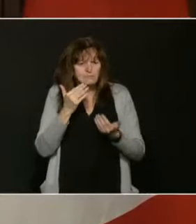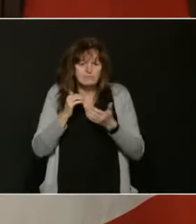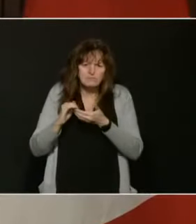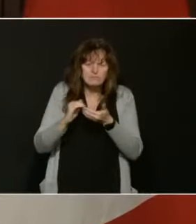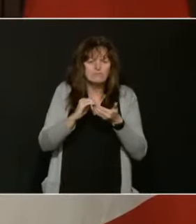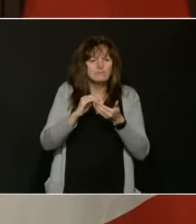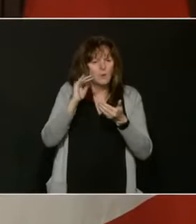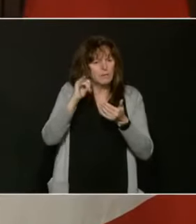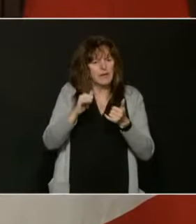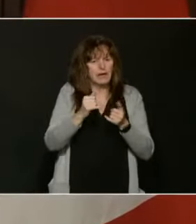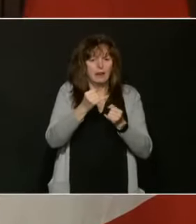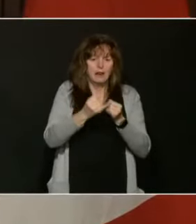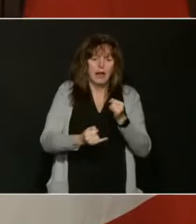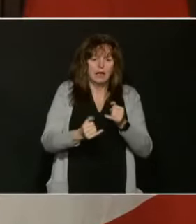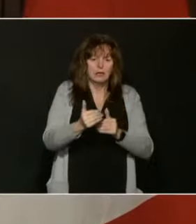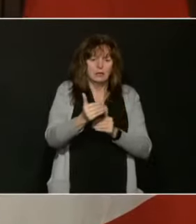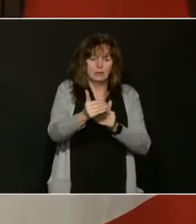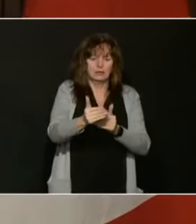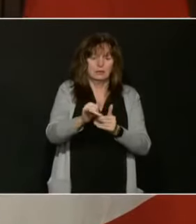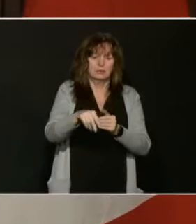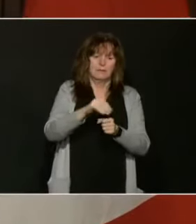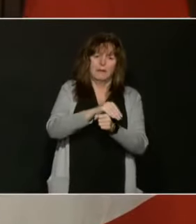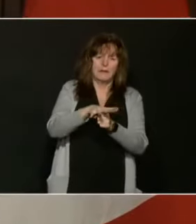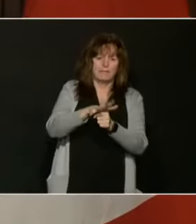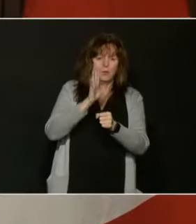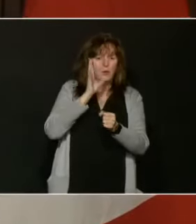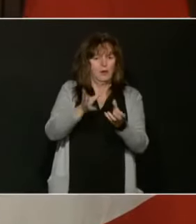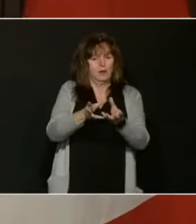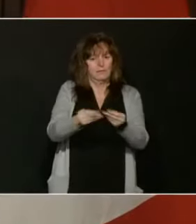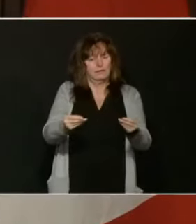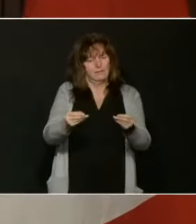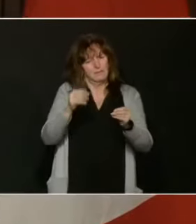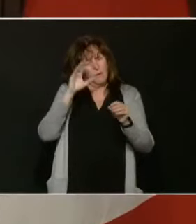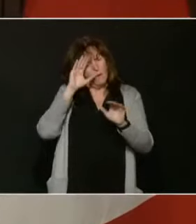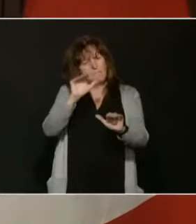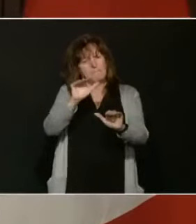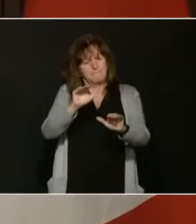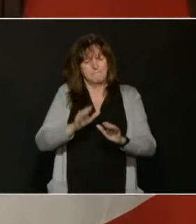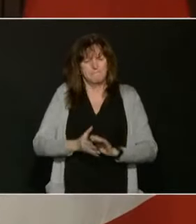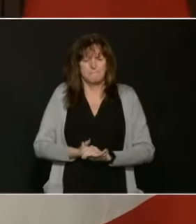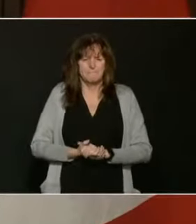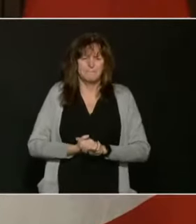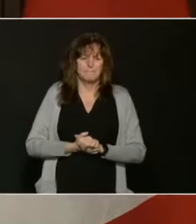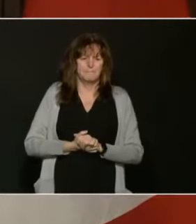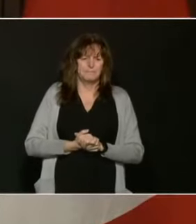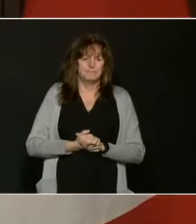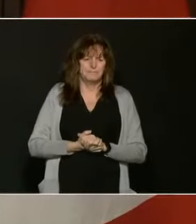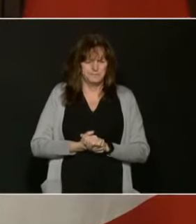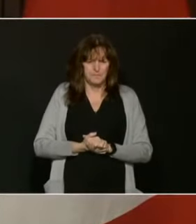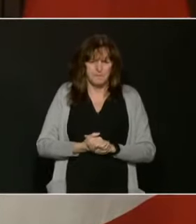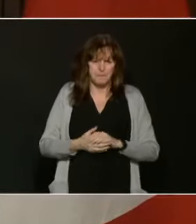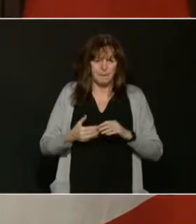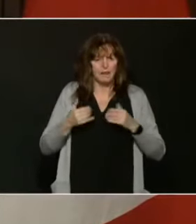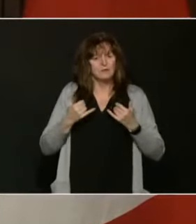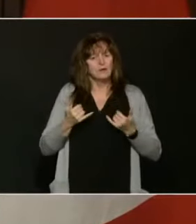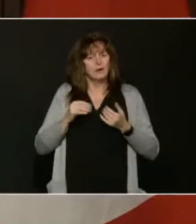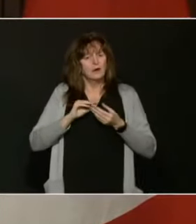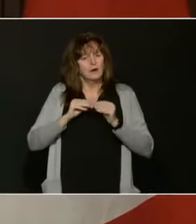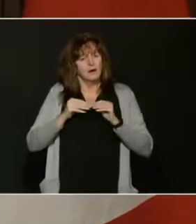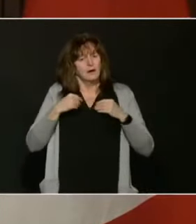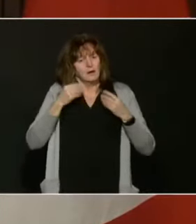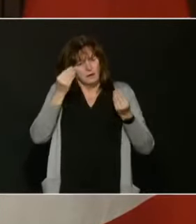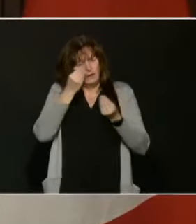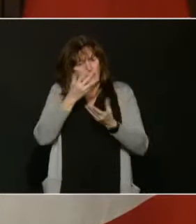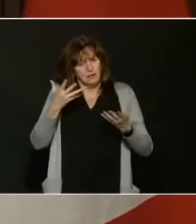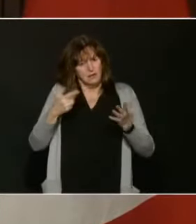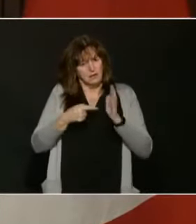province. Today I'll share data that shows our progress through what we called at the last briefing a minefield. We've had clear success